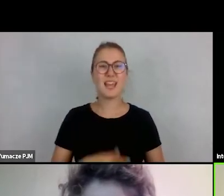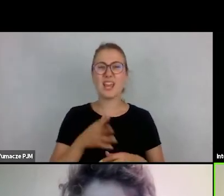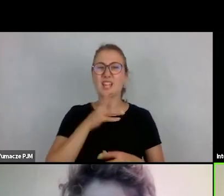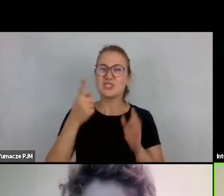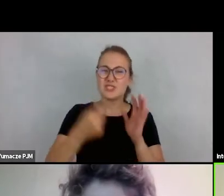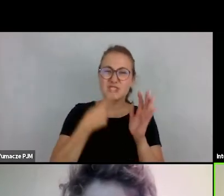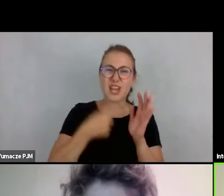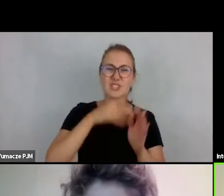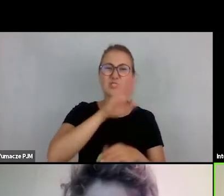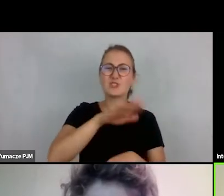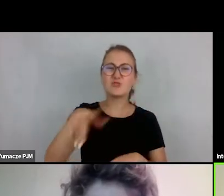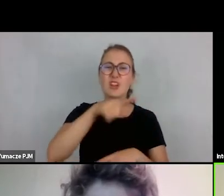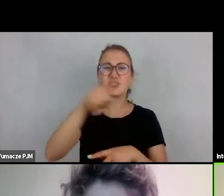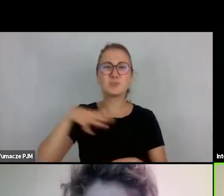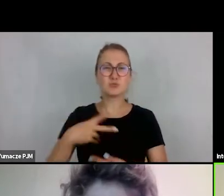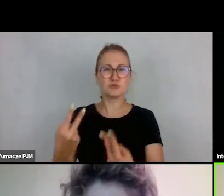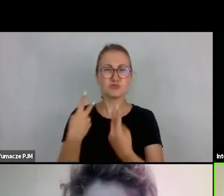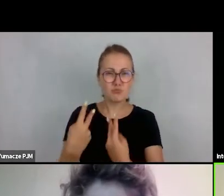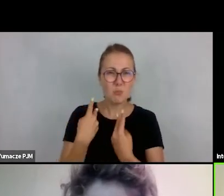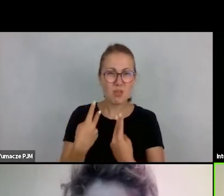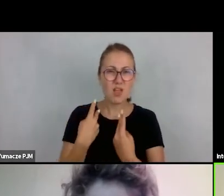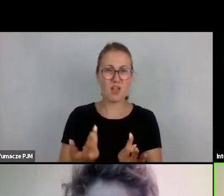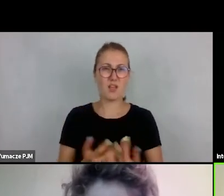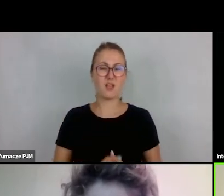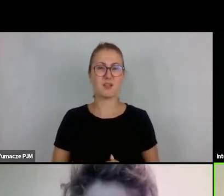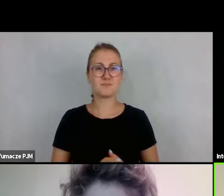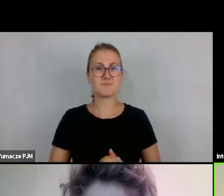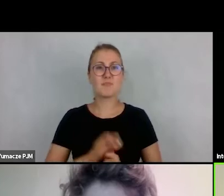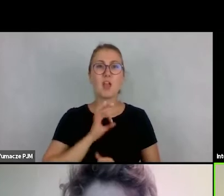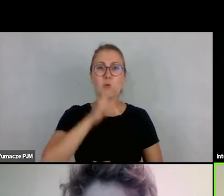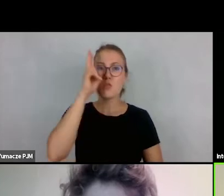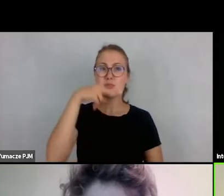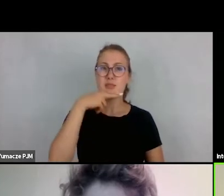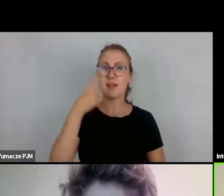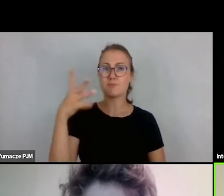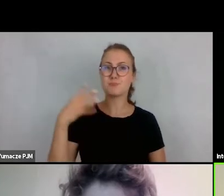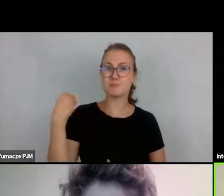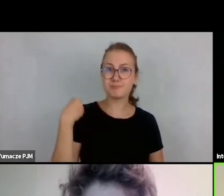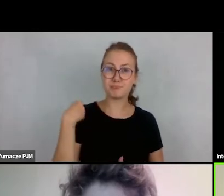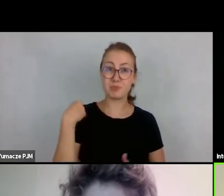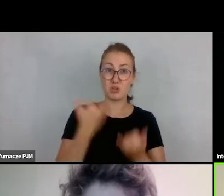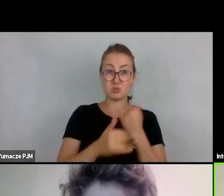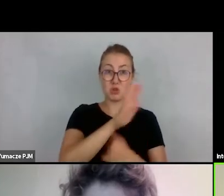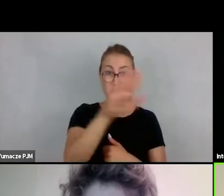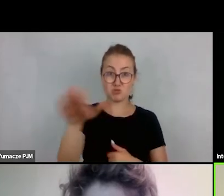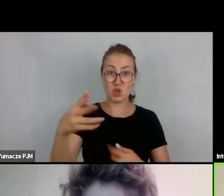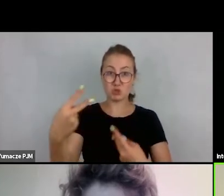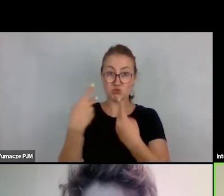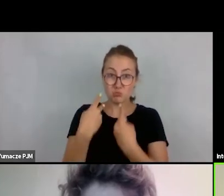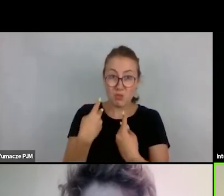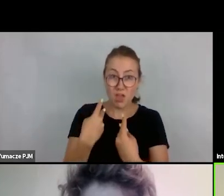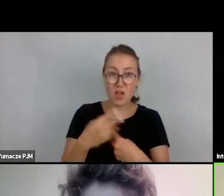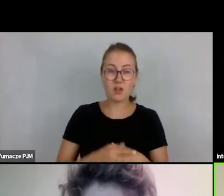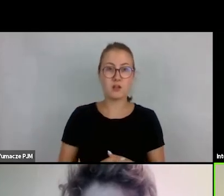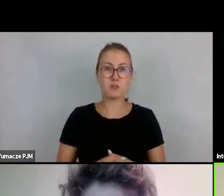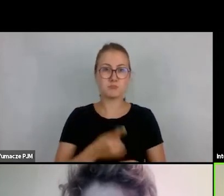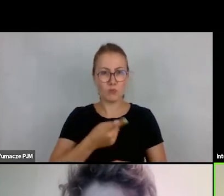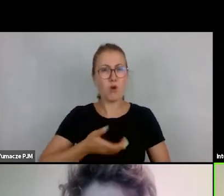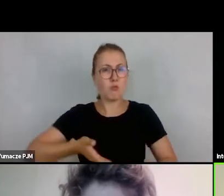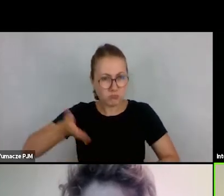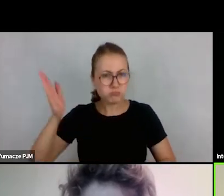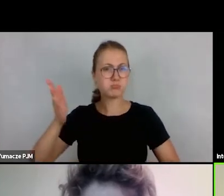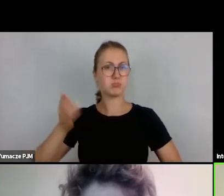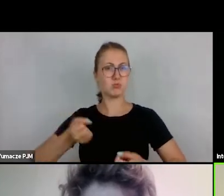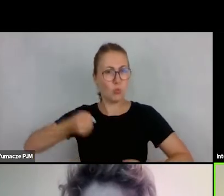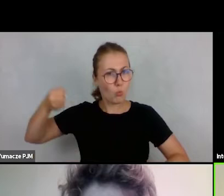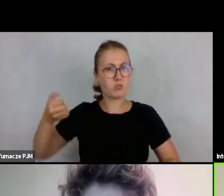you, you punch them. And he said, you know, that is the way that you gain respect as a man, as a